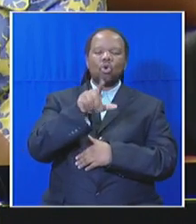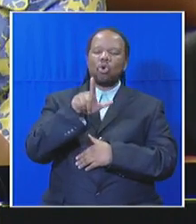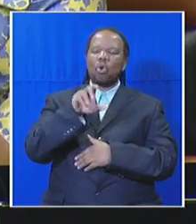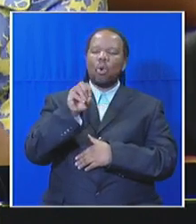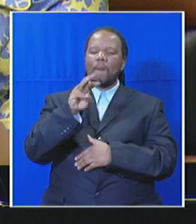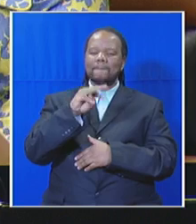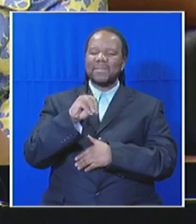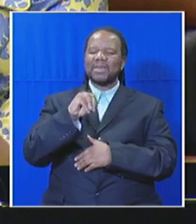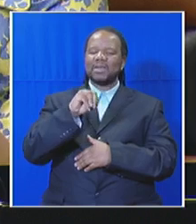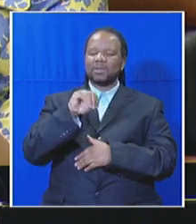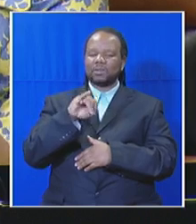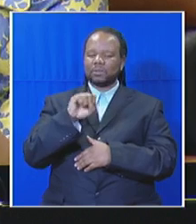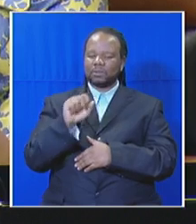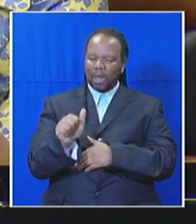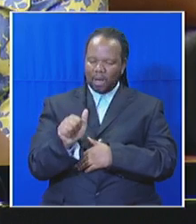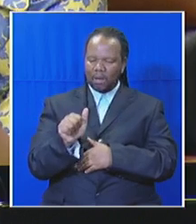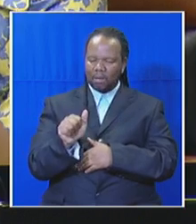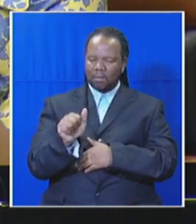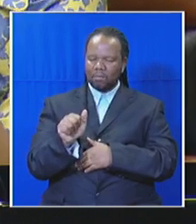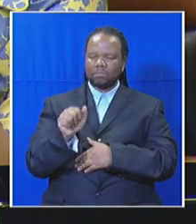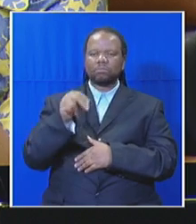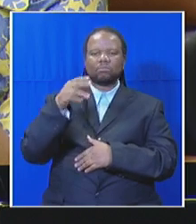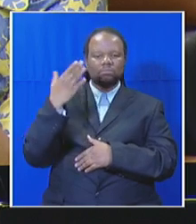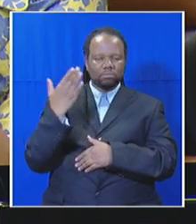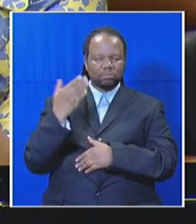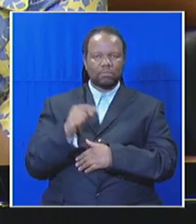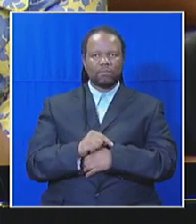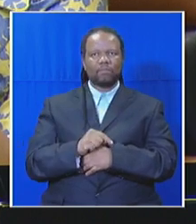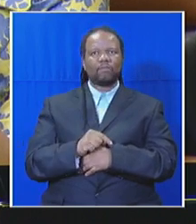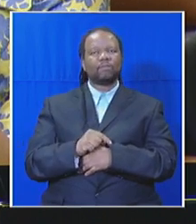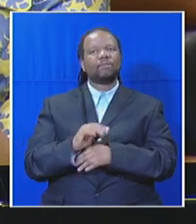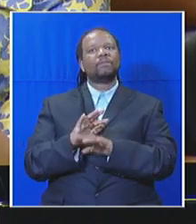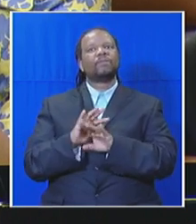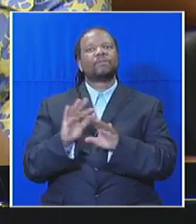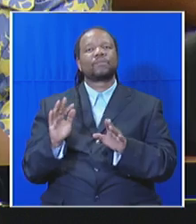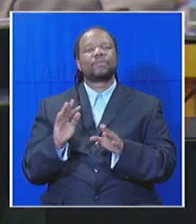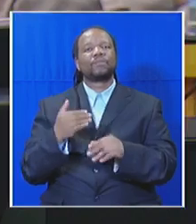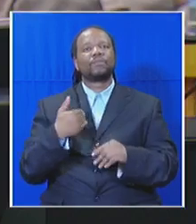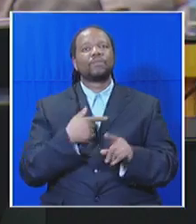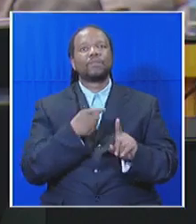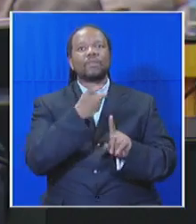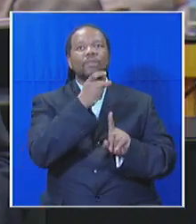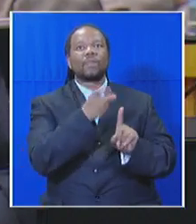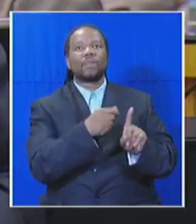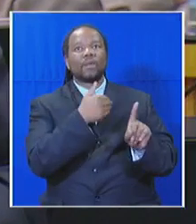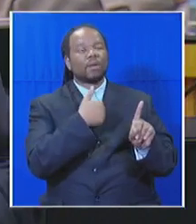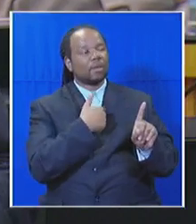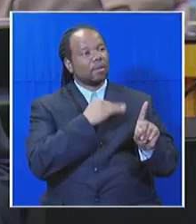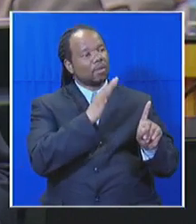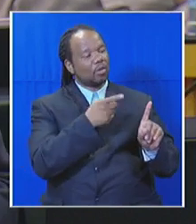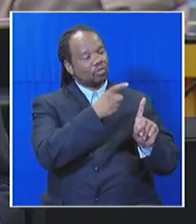money? I have recognized Honorable Olomisa. Ngamalala. Ayifuna ukuphela On a point of mntakwethu. order,